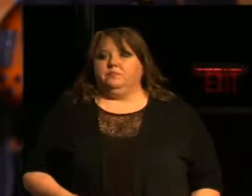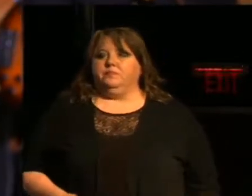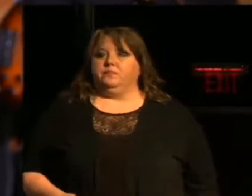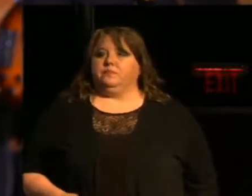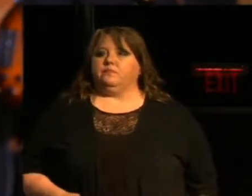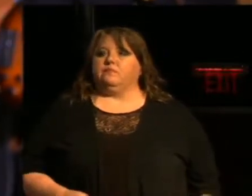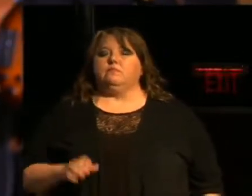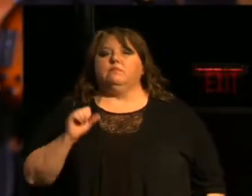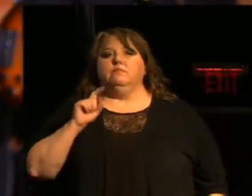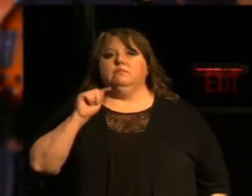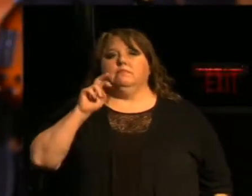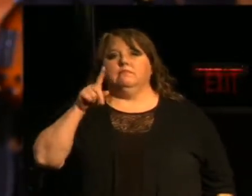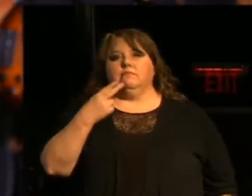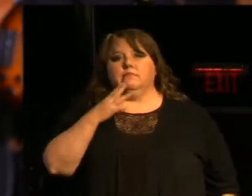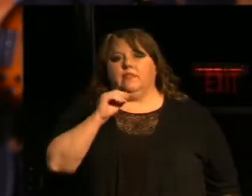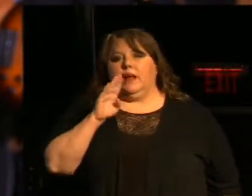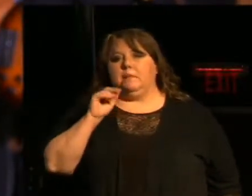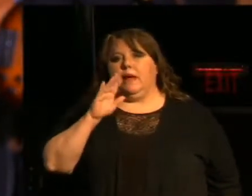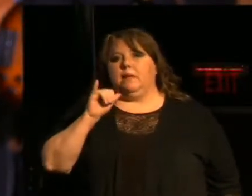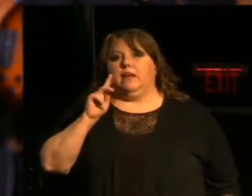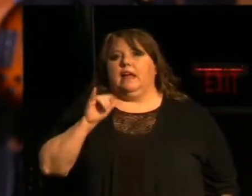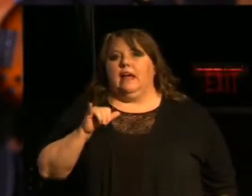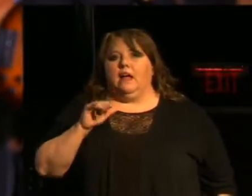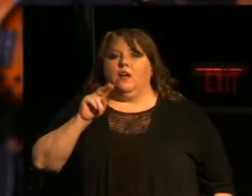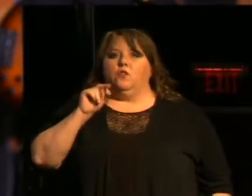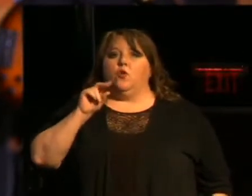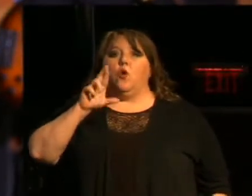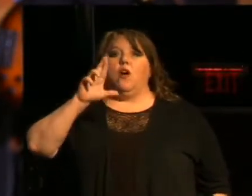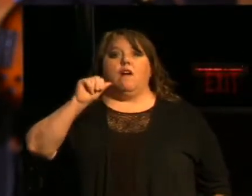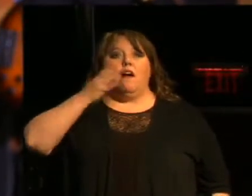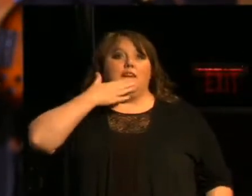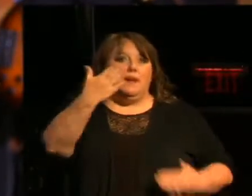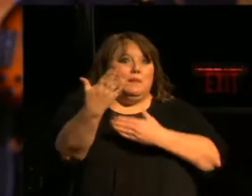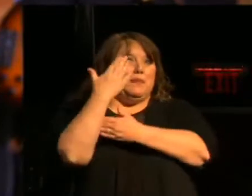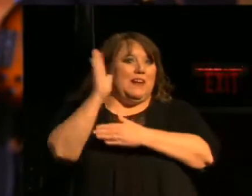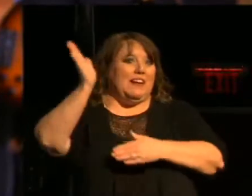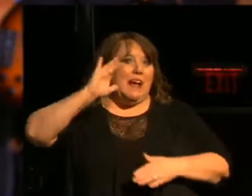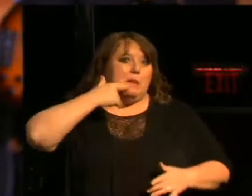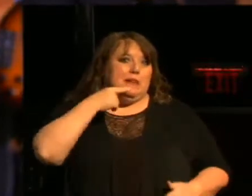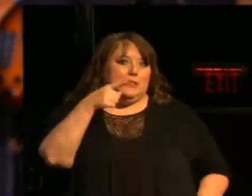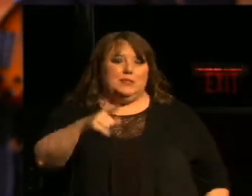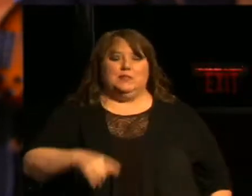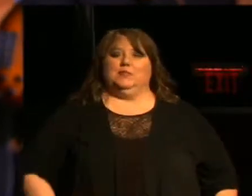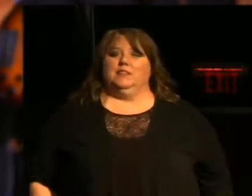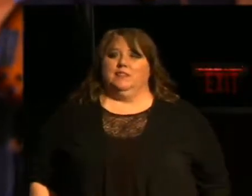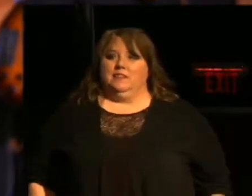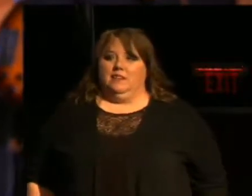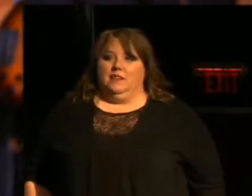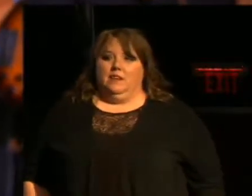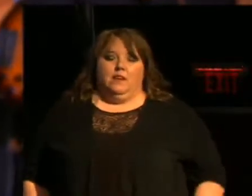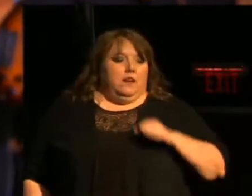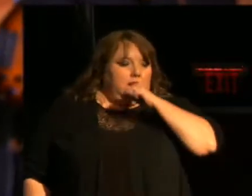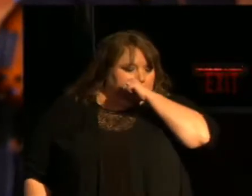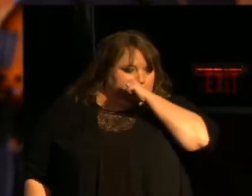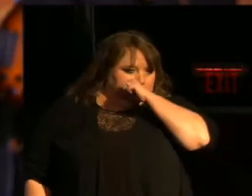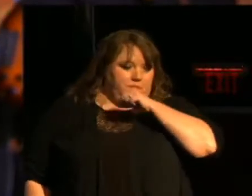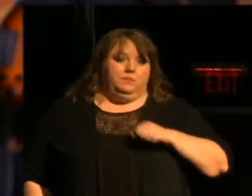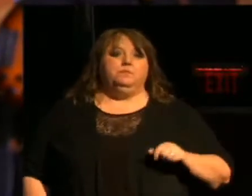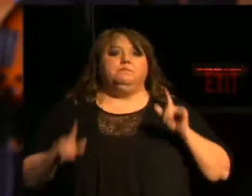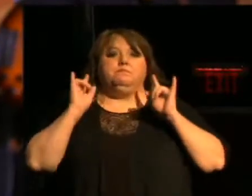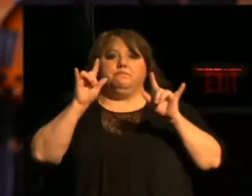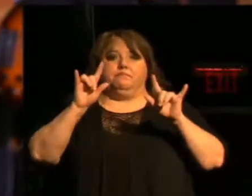Patriotism at its greatest moment proved that point, and what it meant to love at